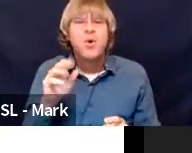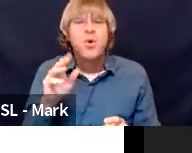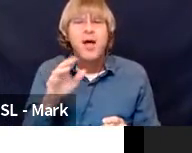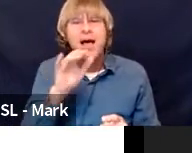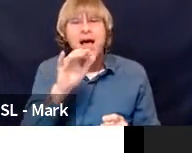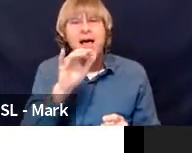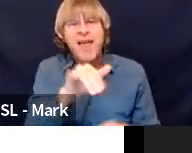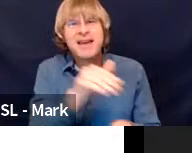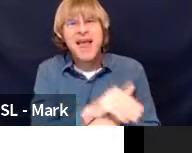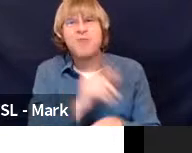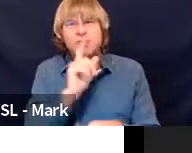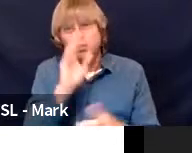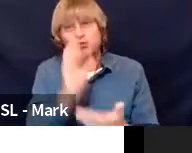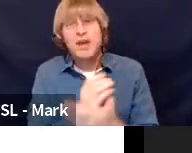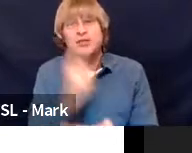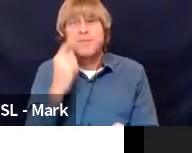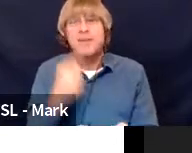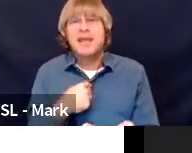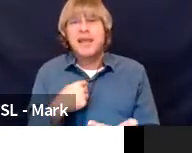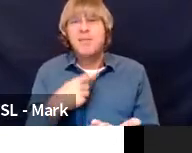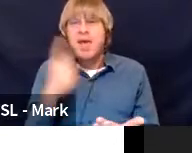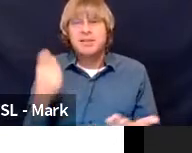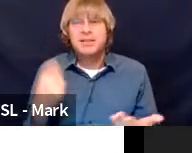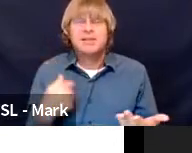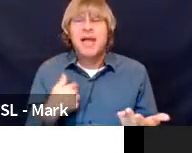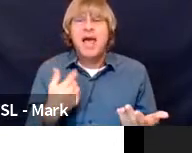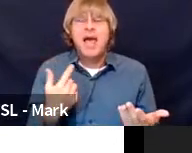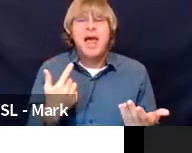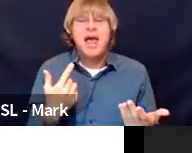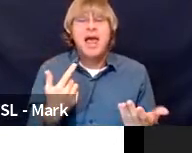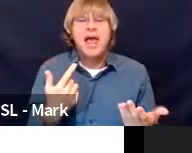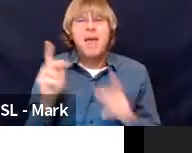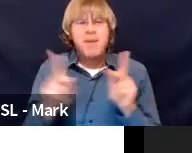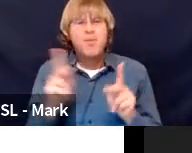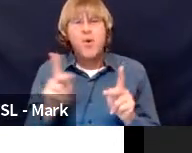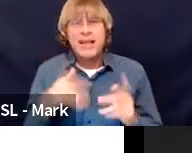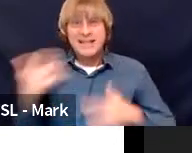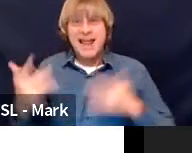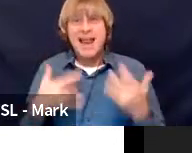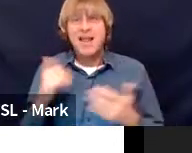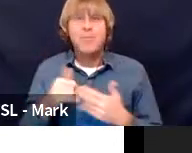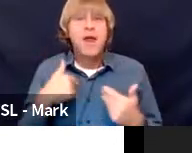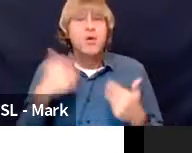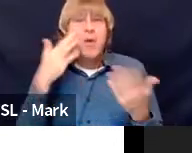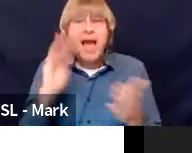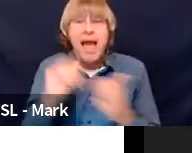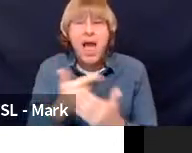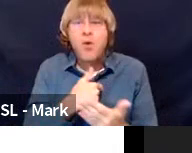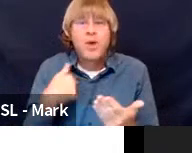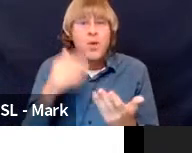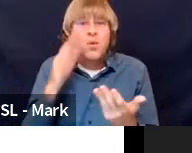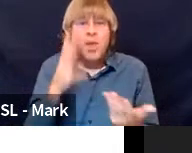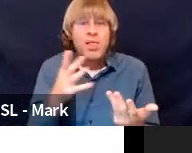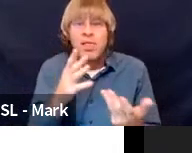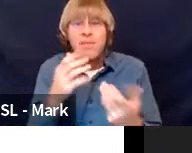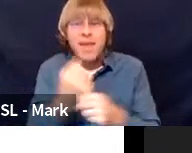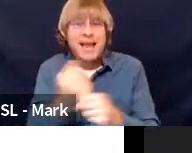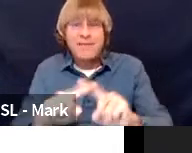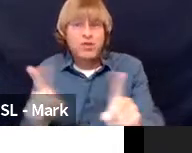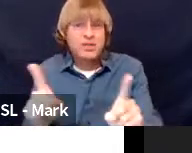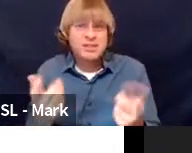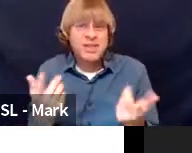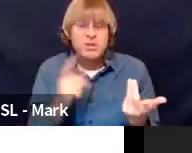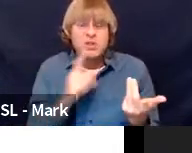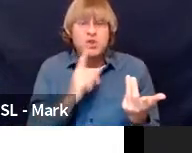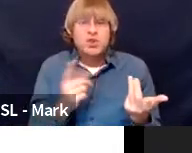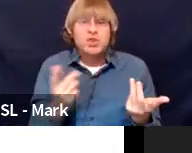This night was strange for me because, you know, people were excited, but I didn't know how we were going to make that difference, right? It